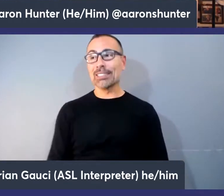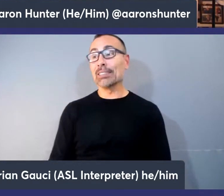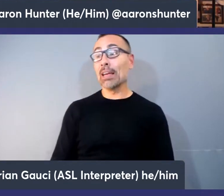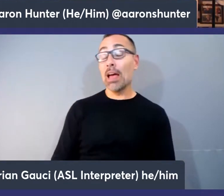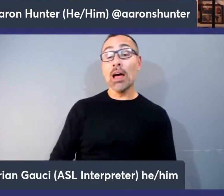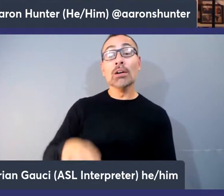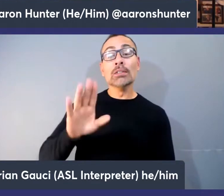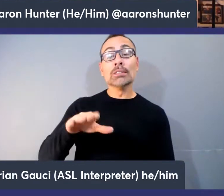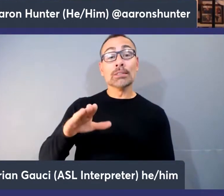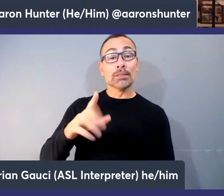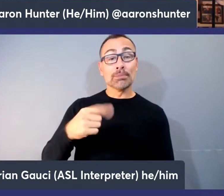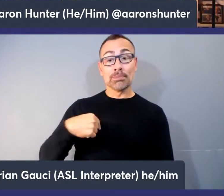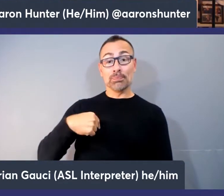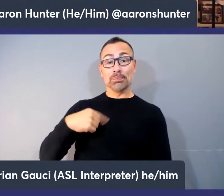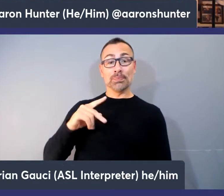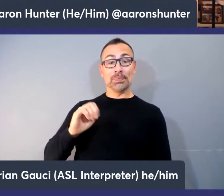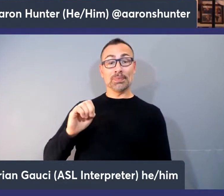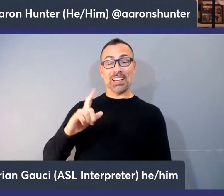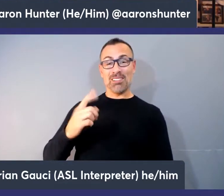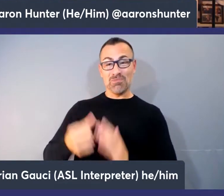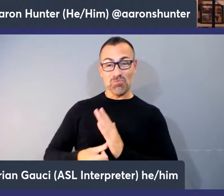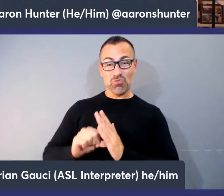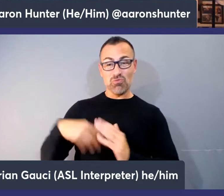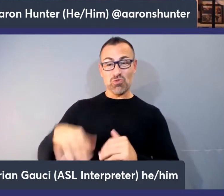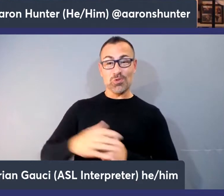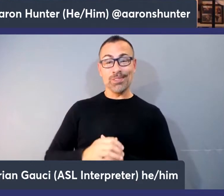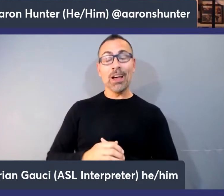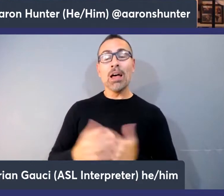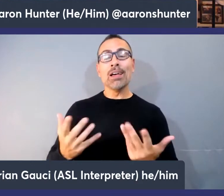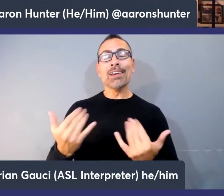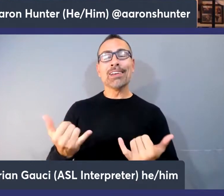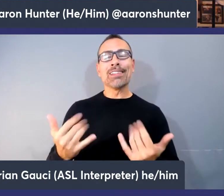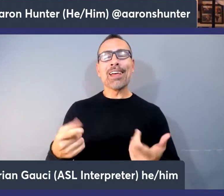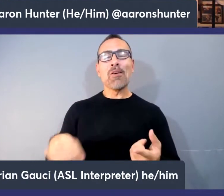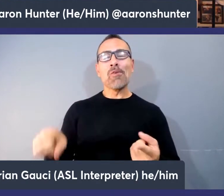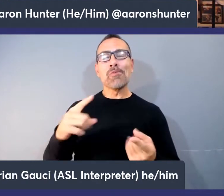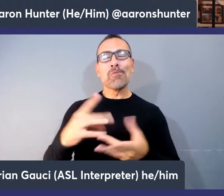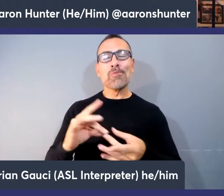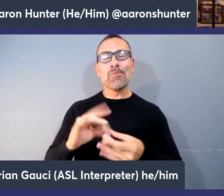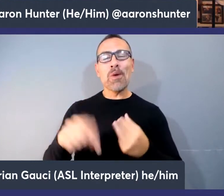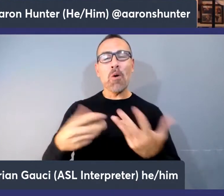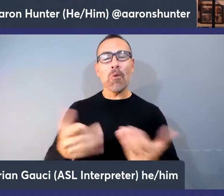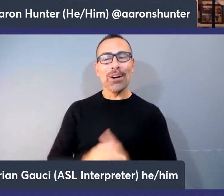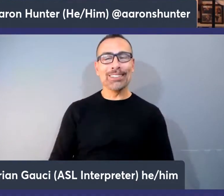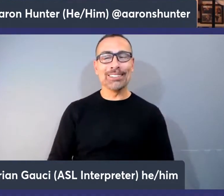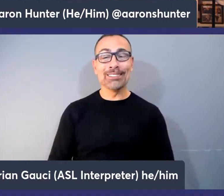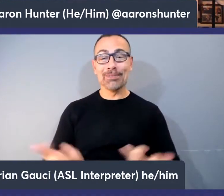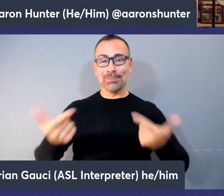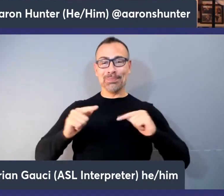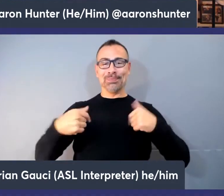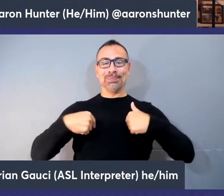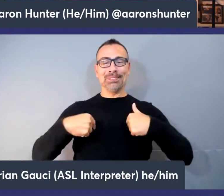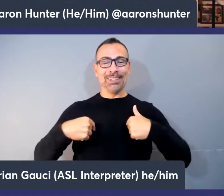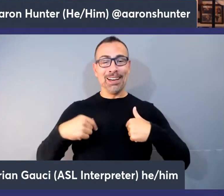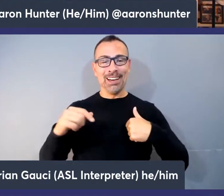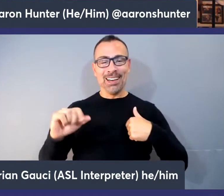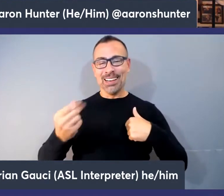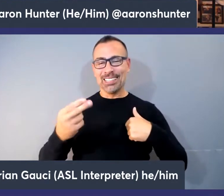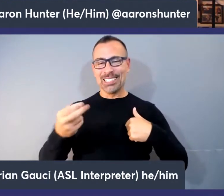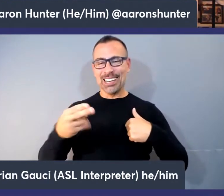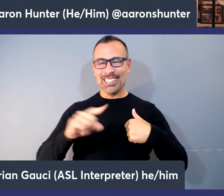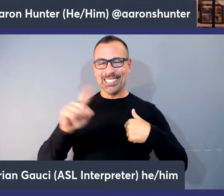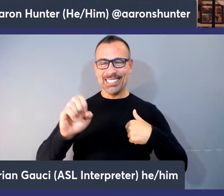today. Yeah. So we're very excited to announce this. This has been one of the top asks from our